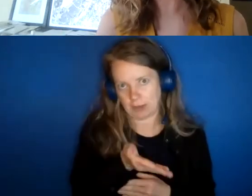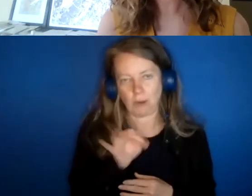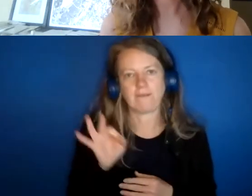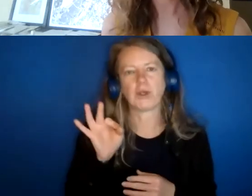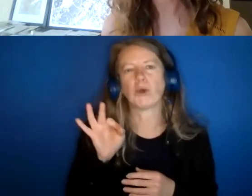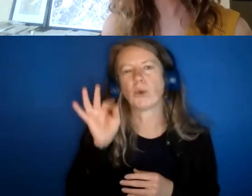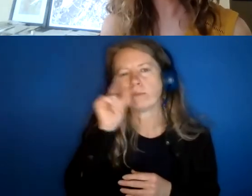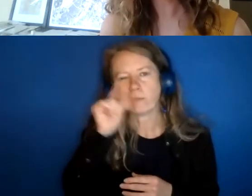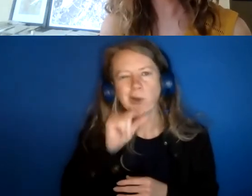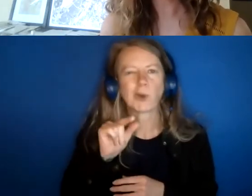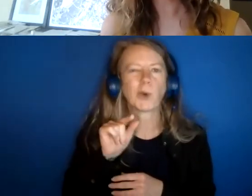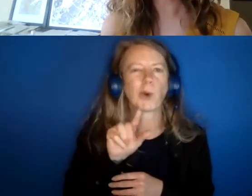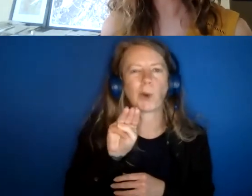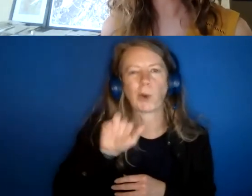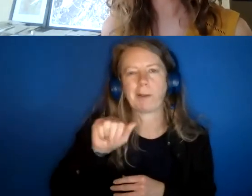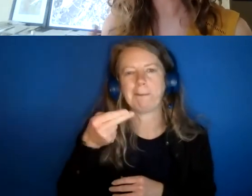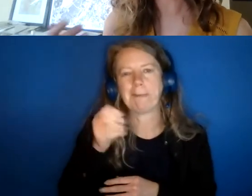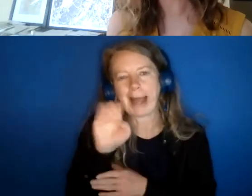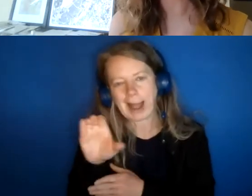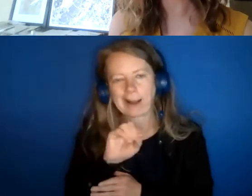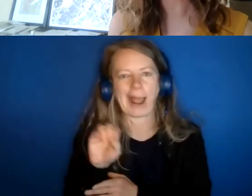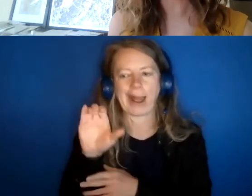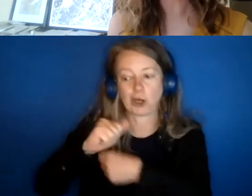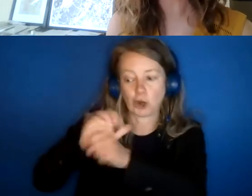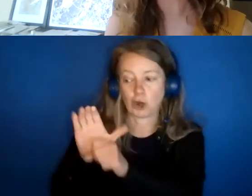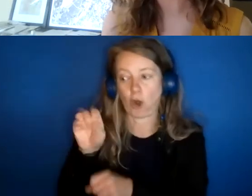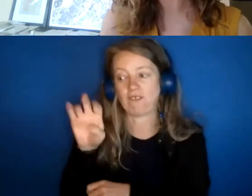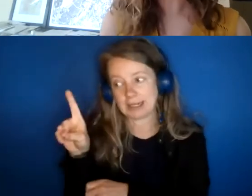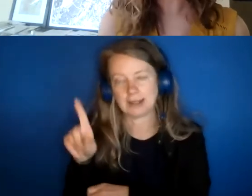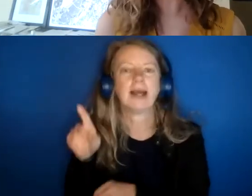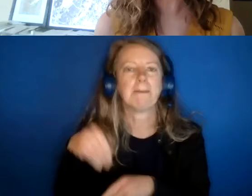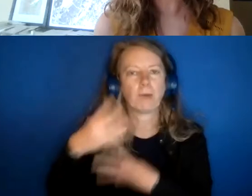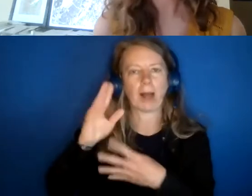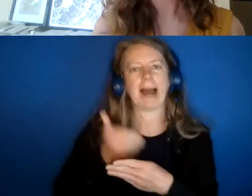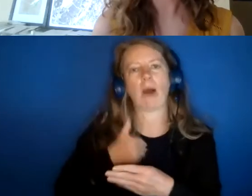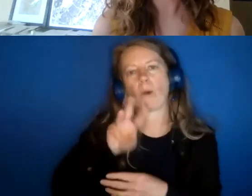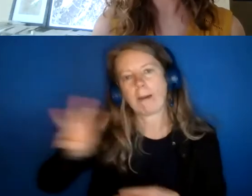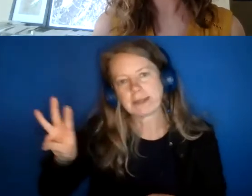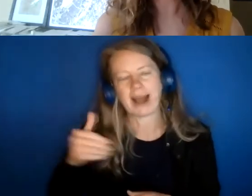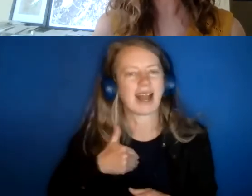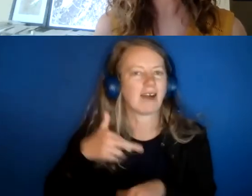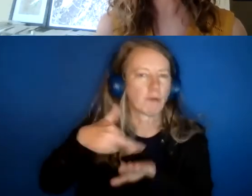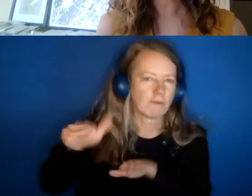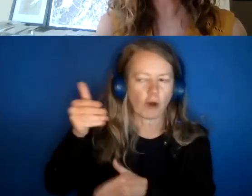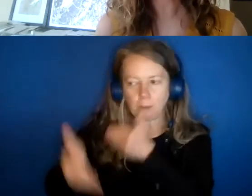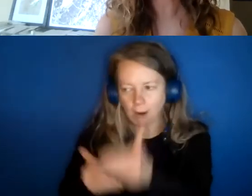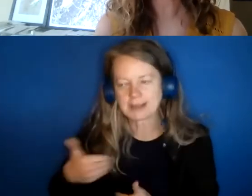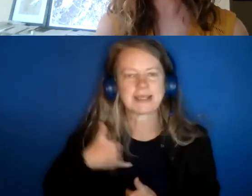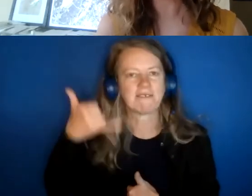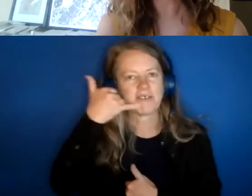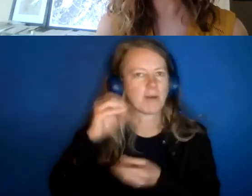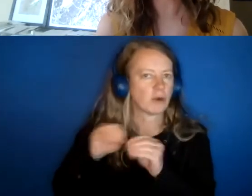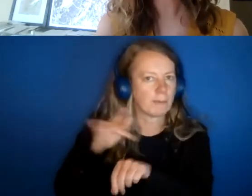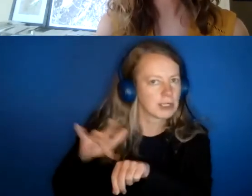to our website, and it has both the referral process, the phone numbers, and how to make appointments again